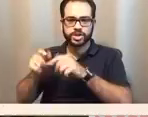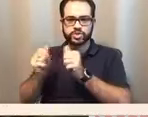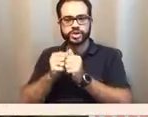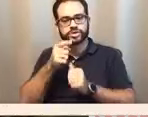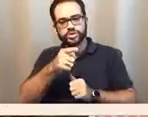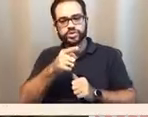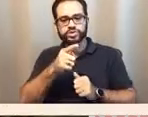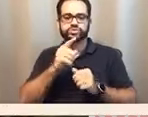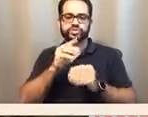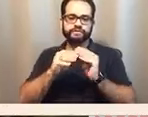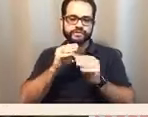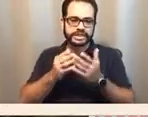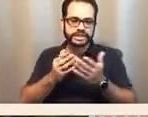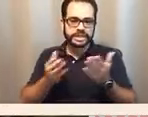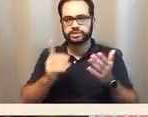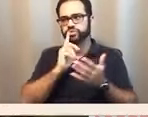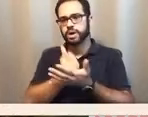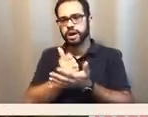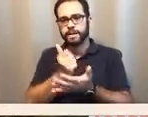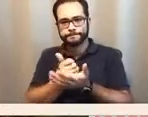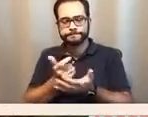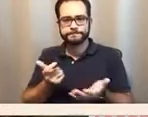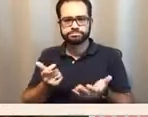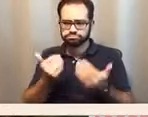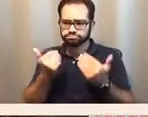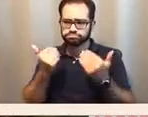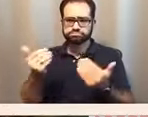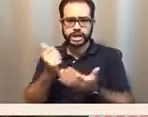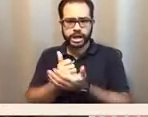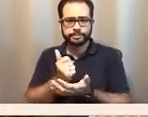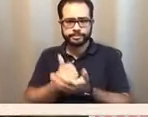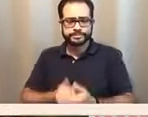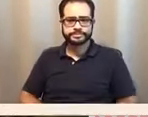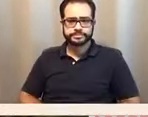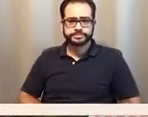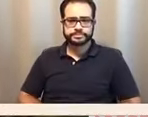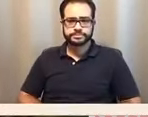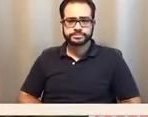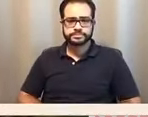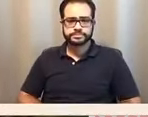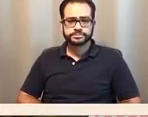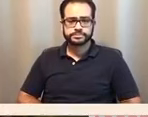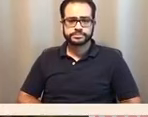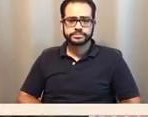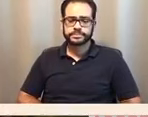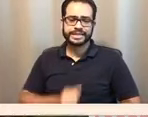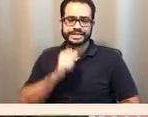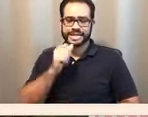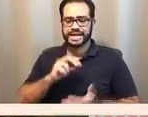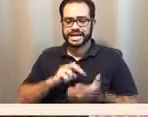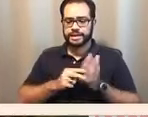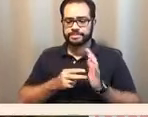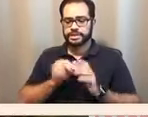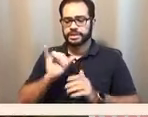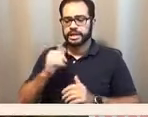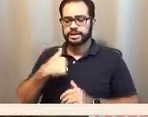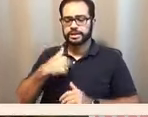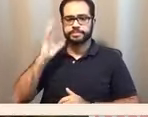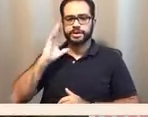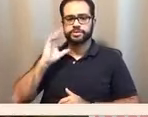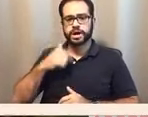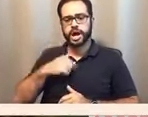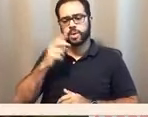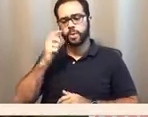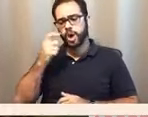to help. Yeah, help. You know, it's not like when I used to watch I Love Lucy, and